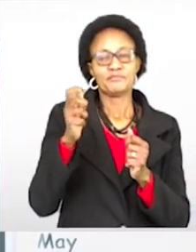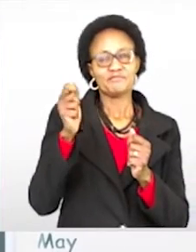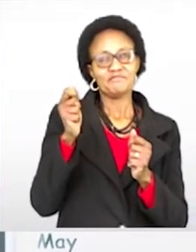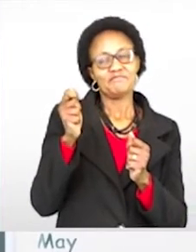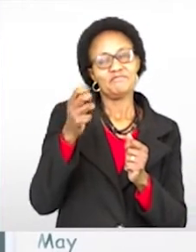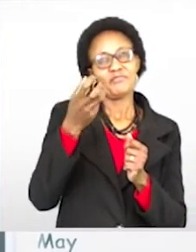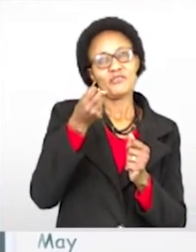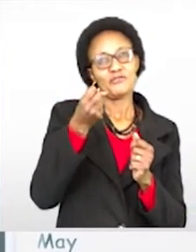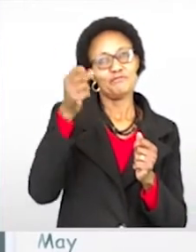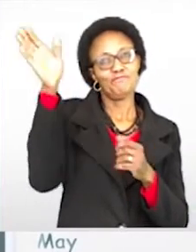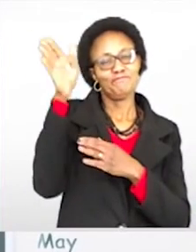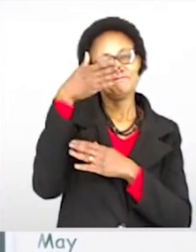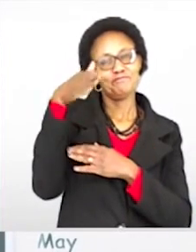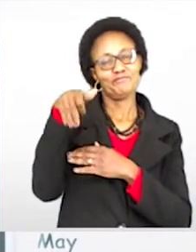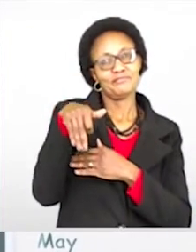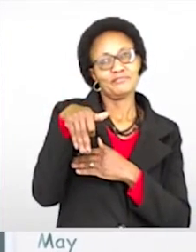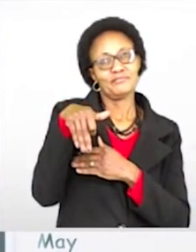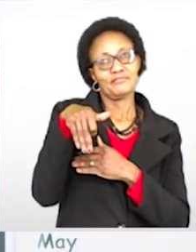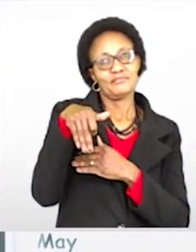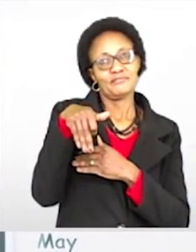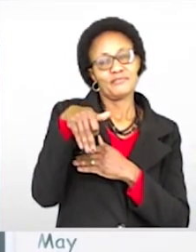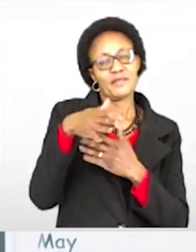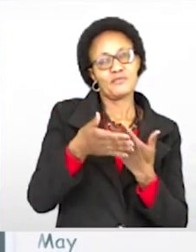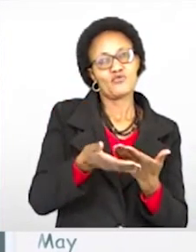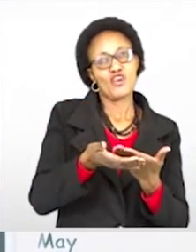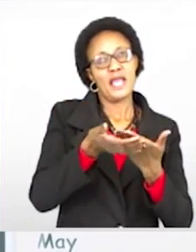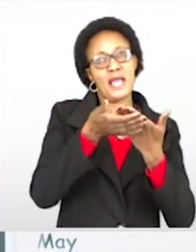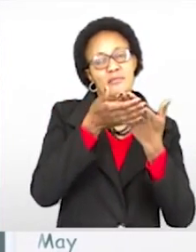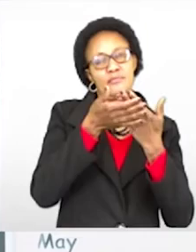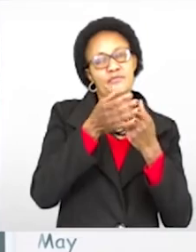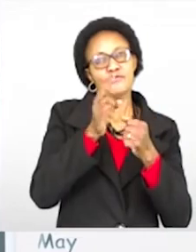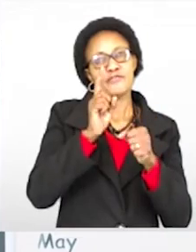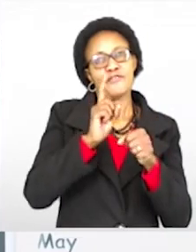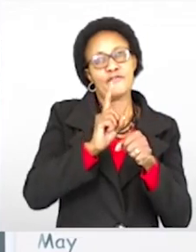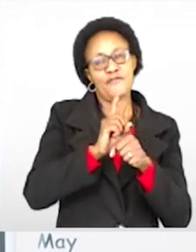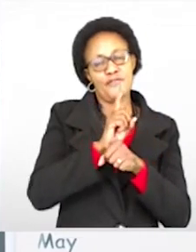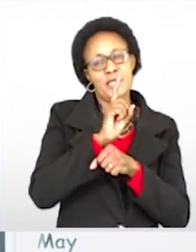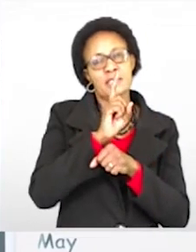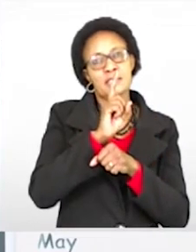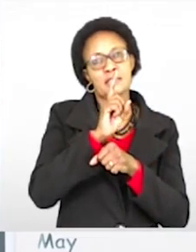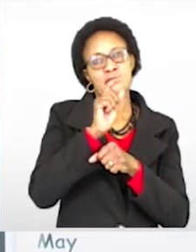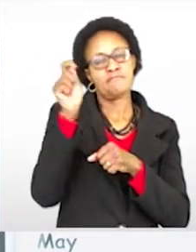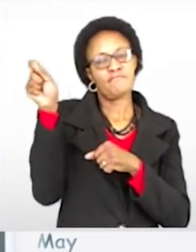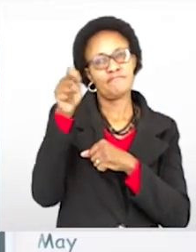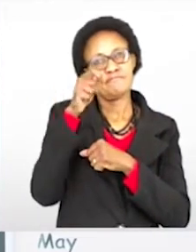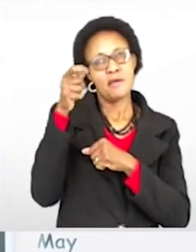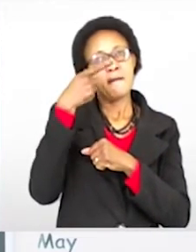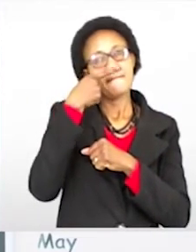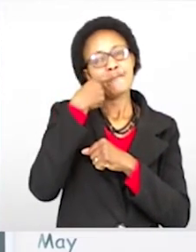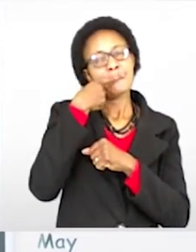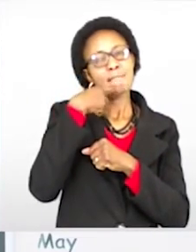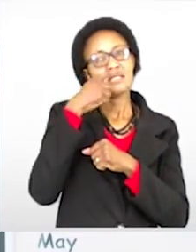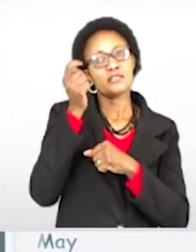I'm going to help you with this picture. So the first one that we can see, the man is holding the